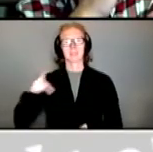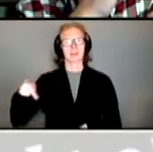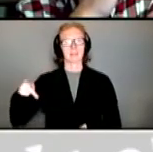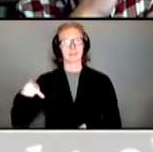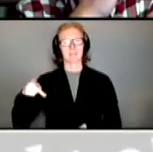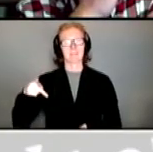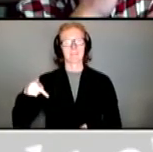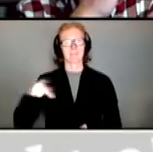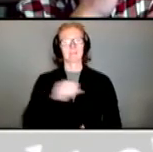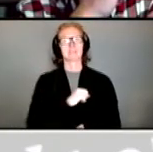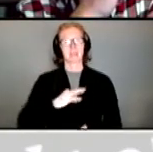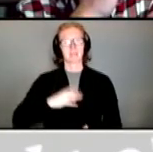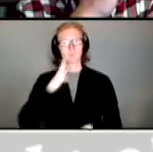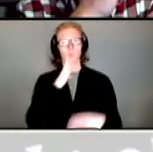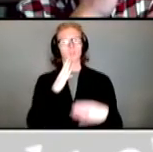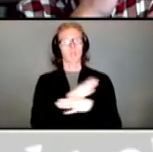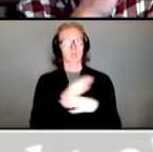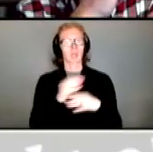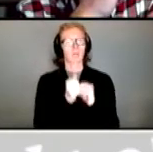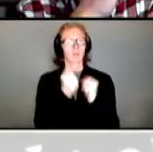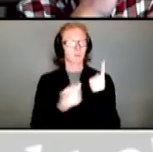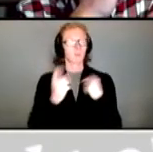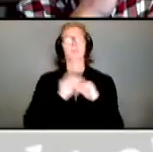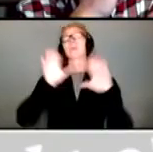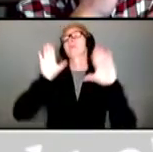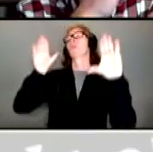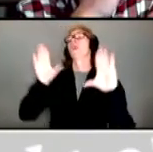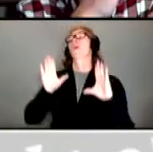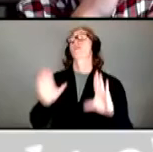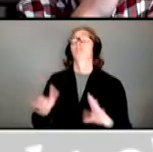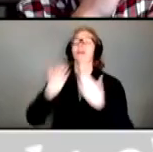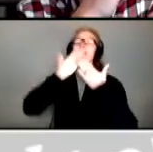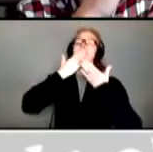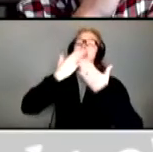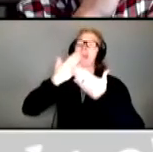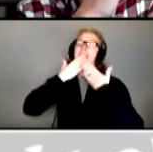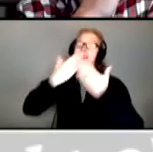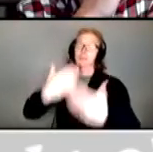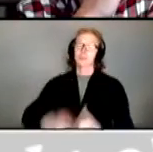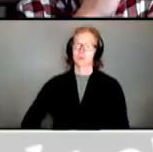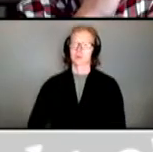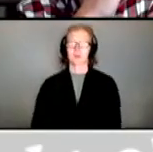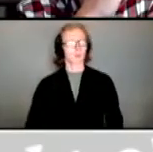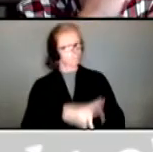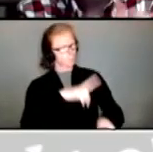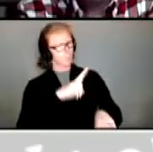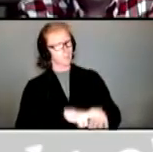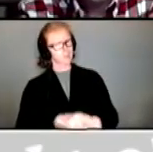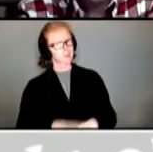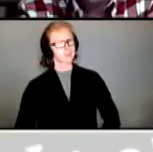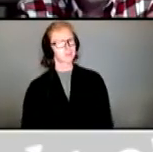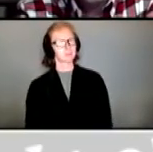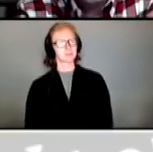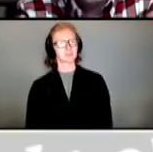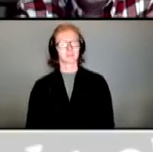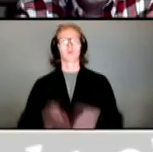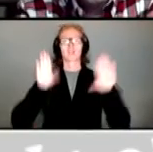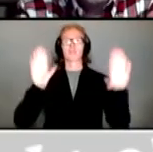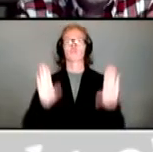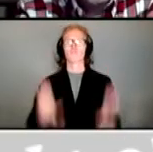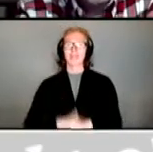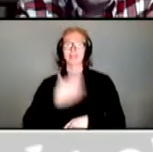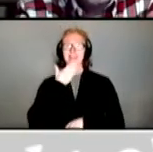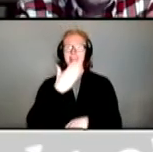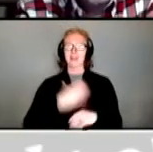that they could share with the PCCEP members. That would be wonderful. Thank you. Oh, of course. That's great. Thank